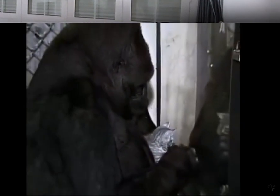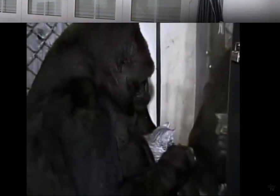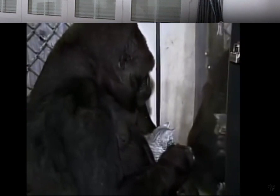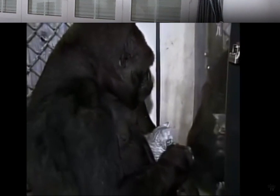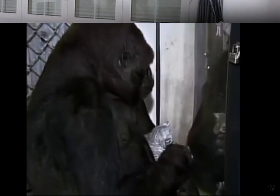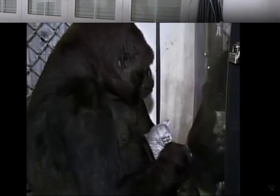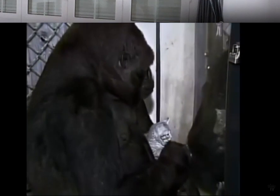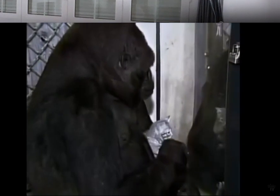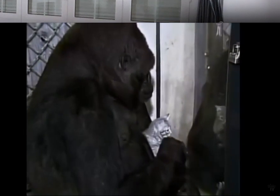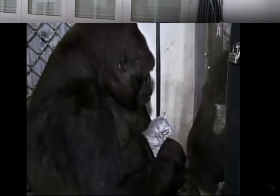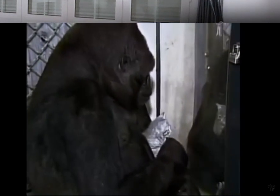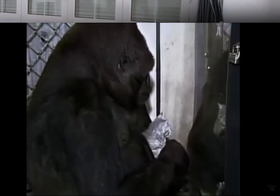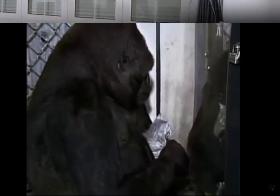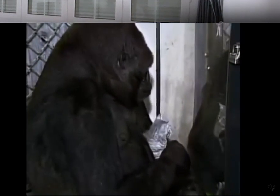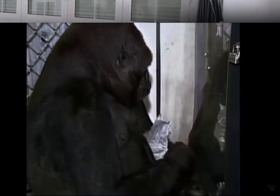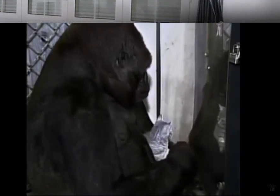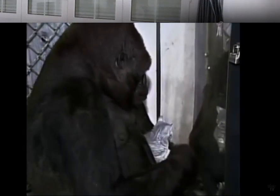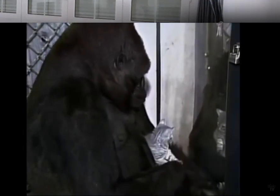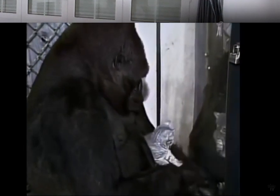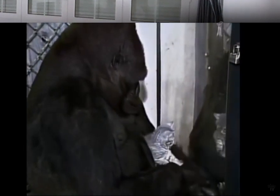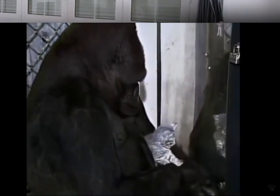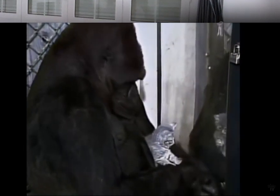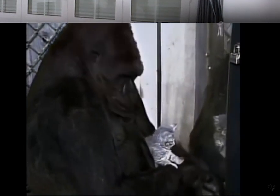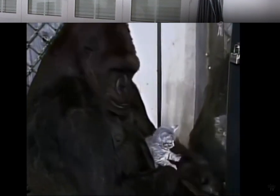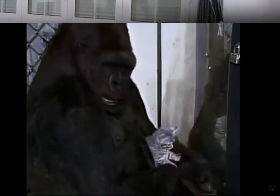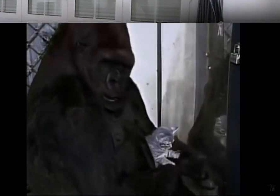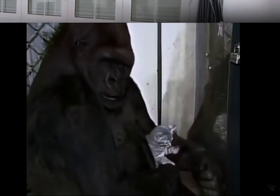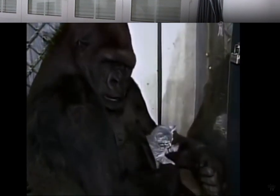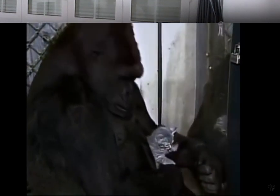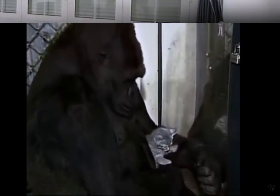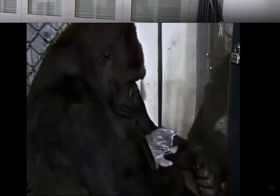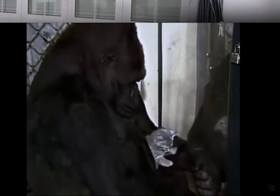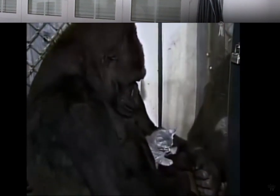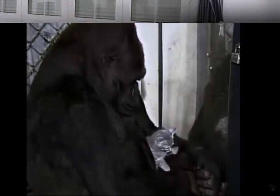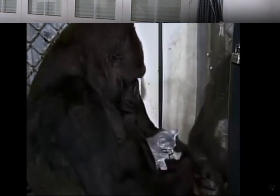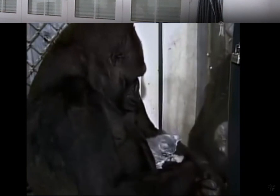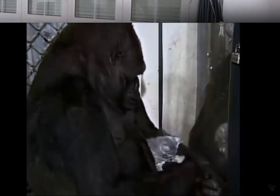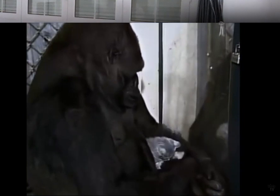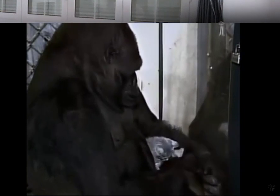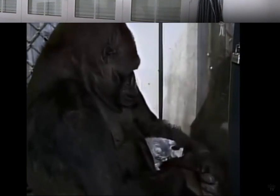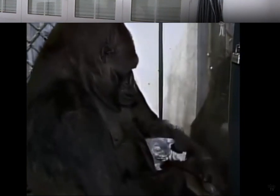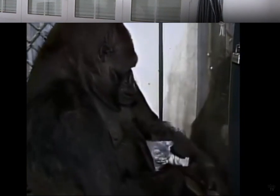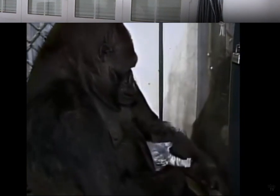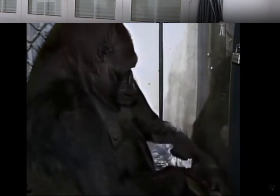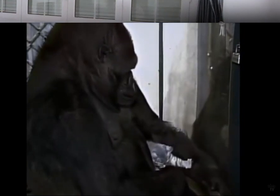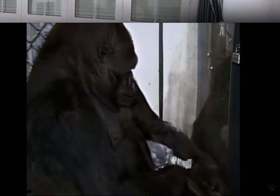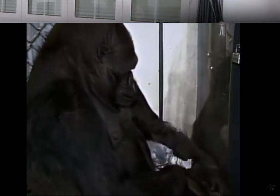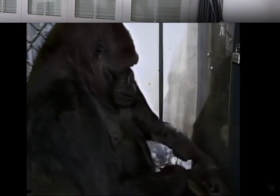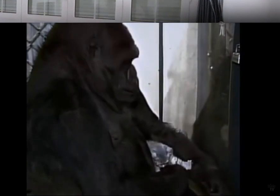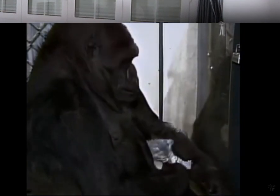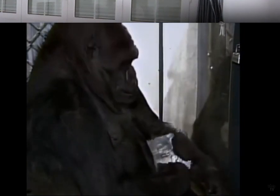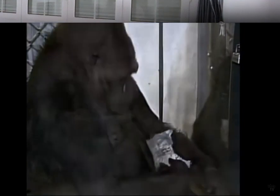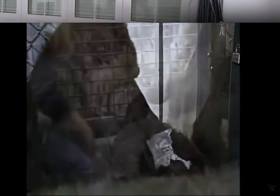like a little ball. Oh, I didn't know that. That's so cute. Coco adored All Ball, and they spent countless